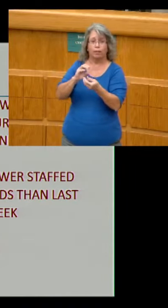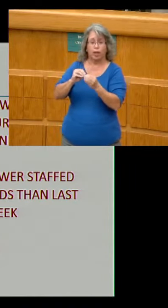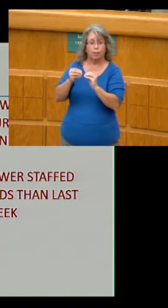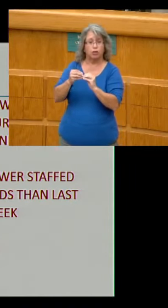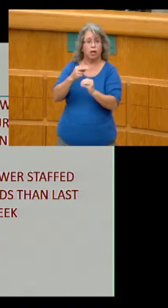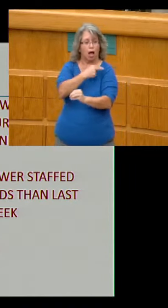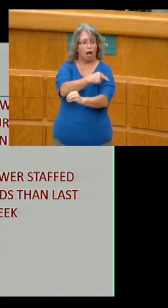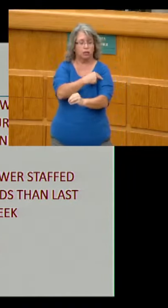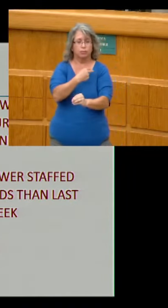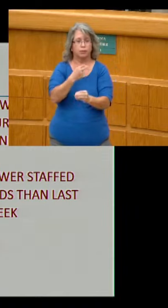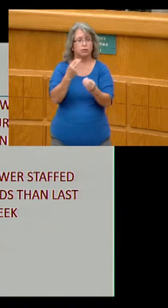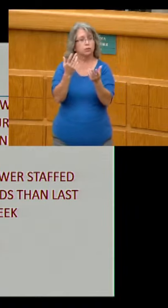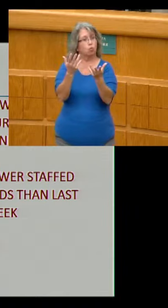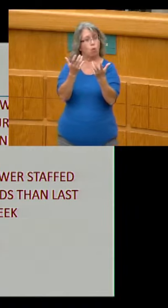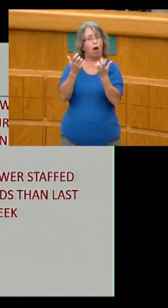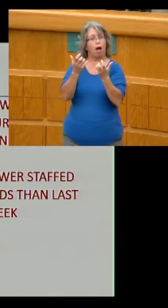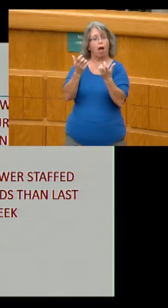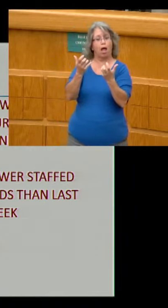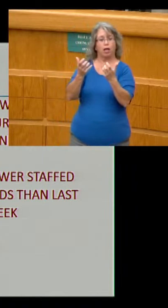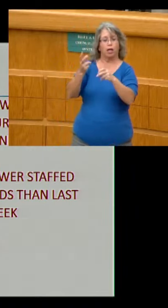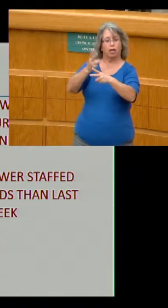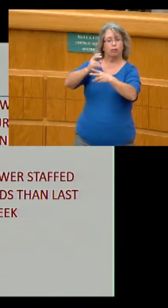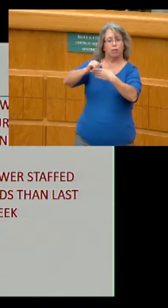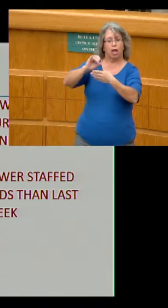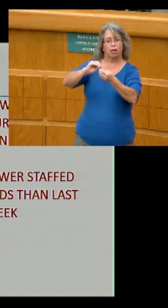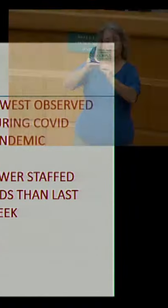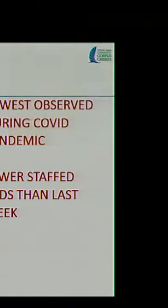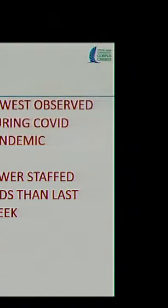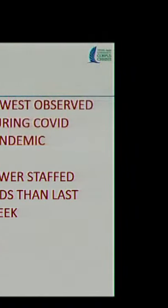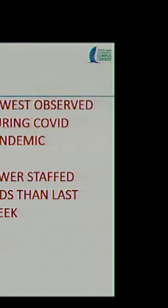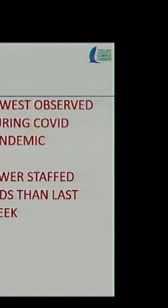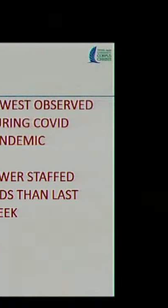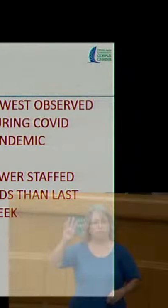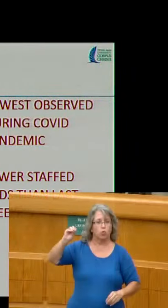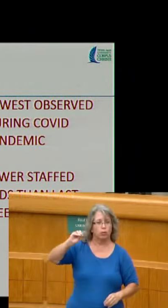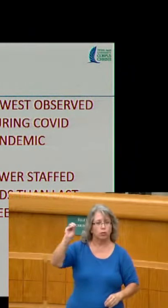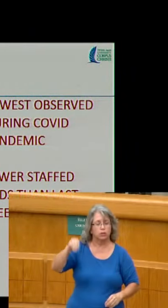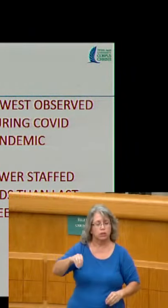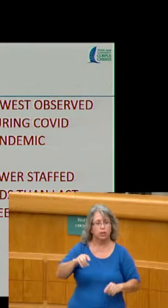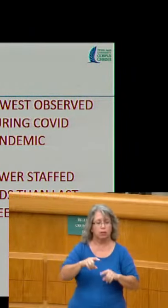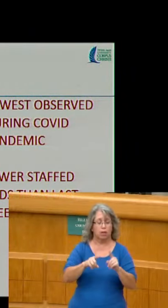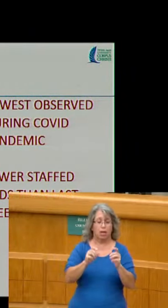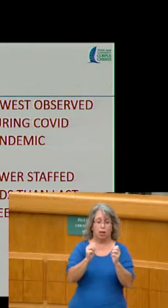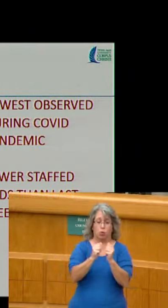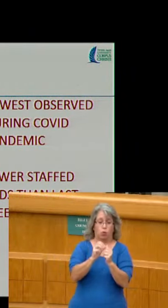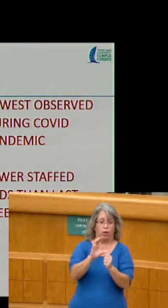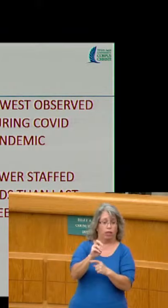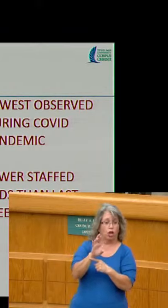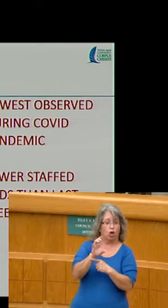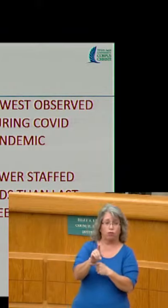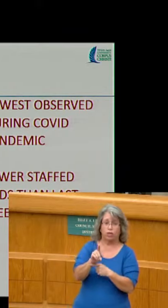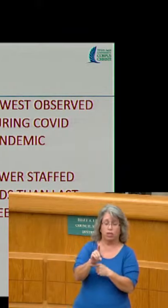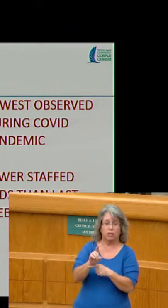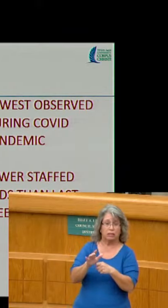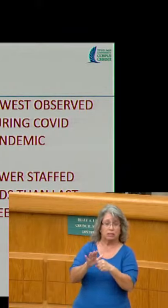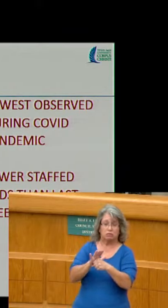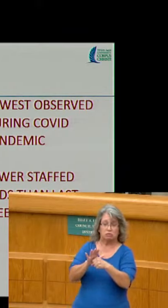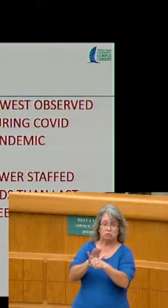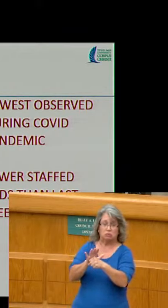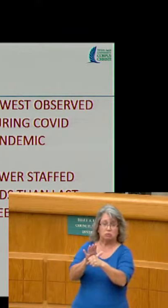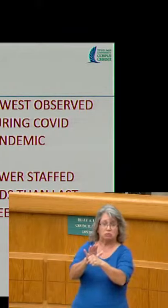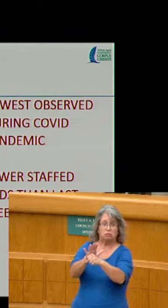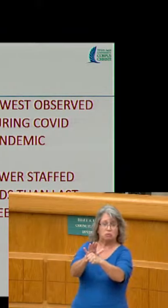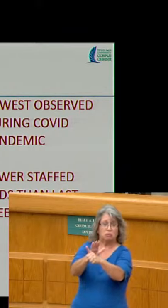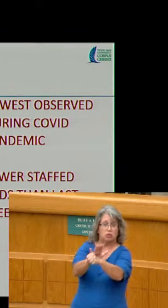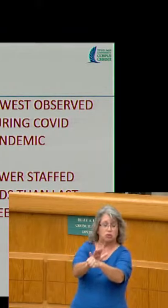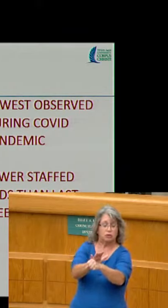up at about 35% or even 40%. So this is the thing we're really concerned with COVID, is being able to get the level of care